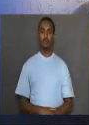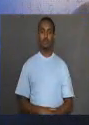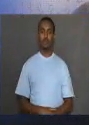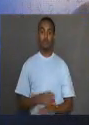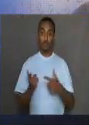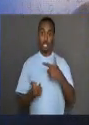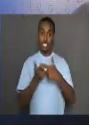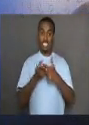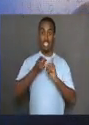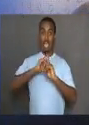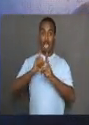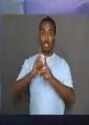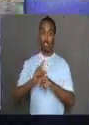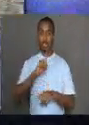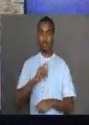For the second answer,